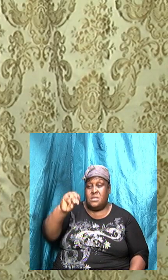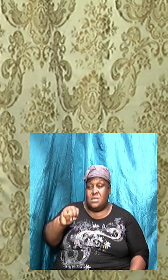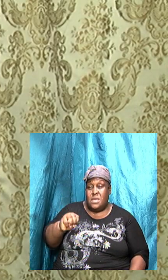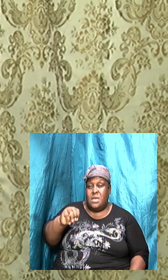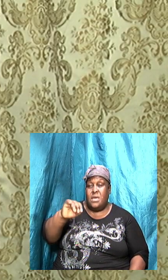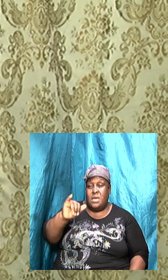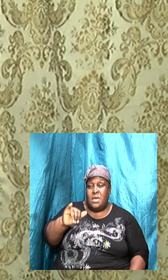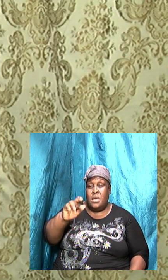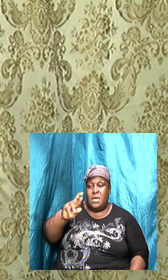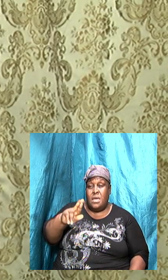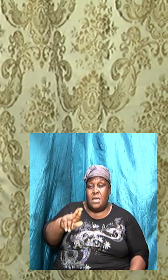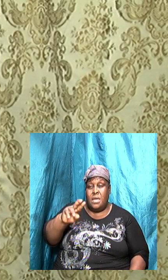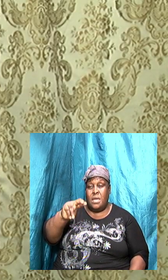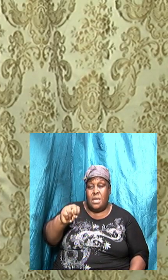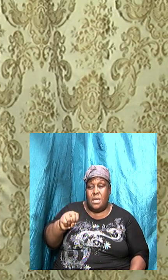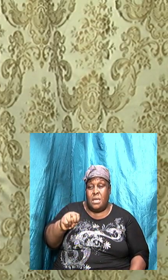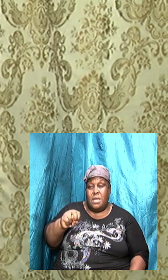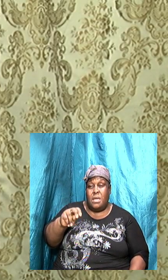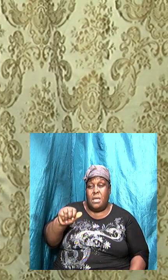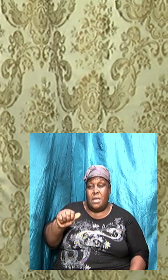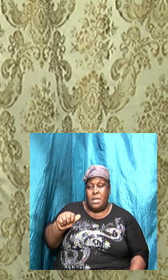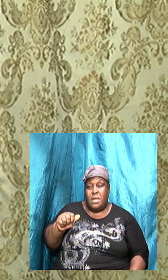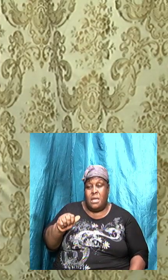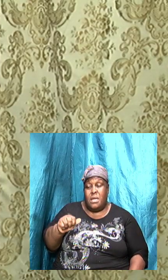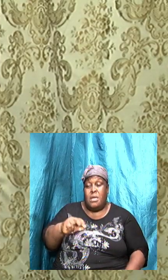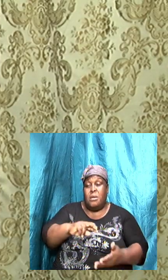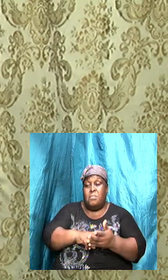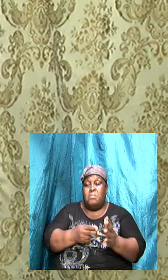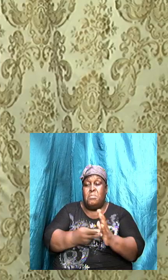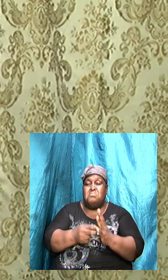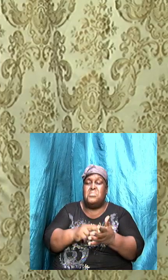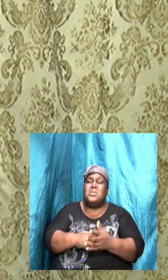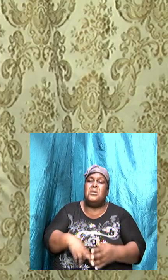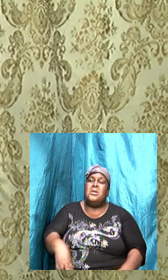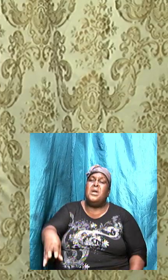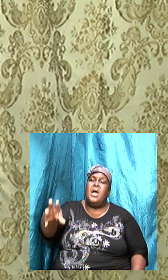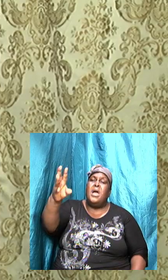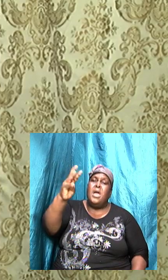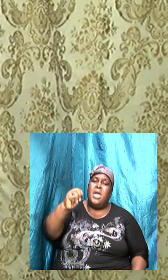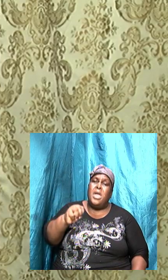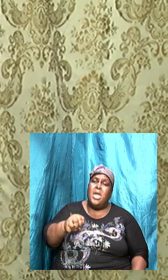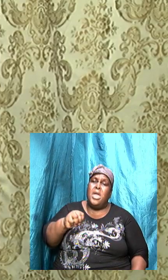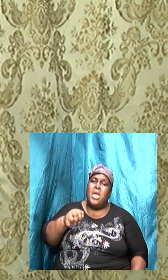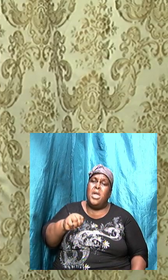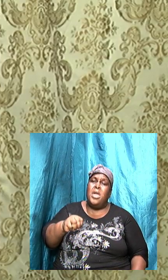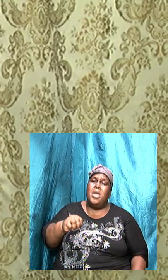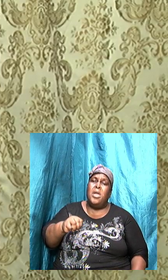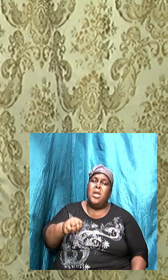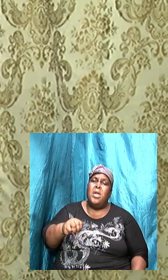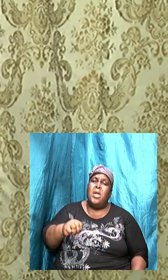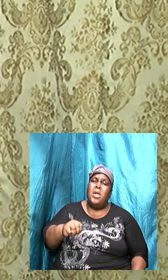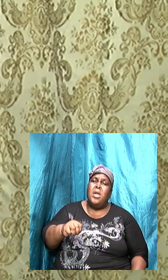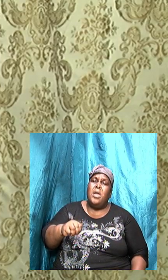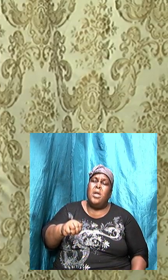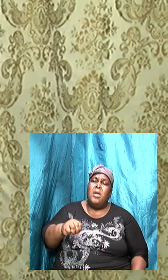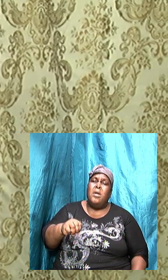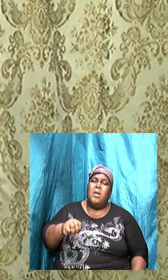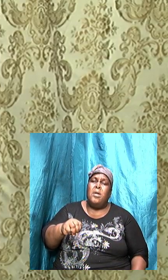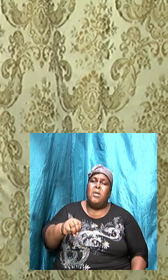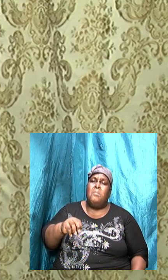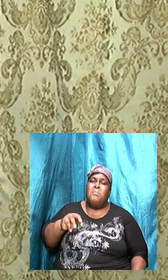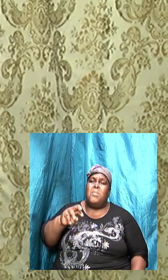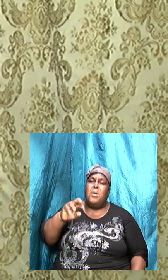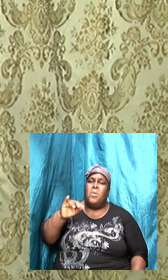means literally myrrh. And myrrh is one of the spices we had said that